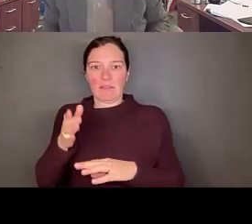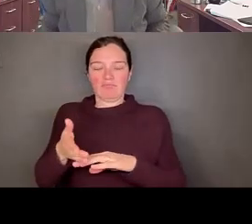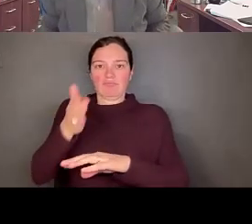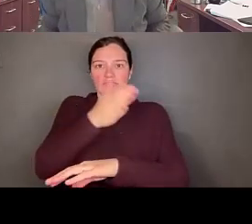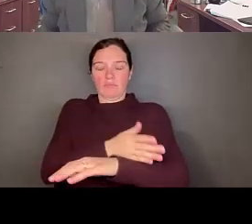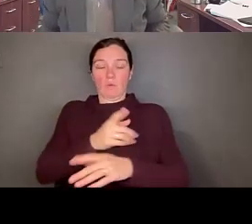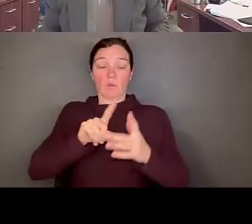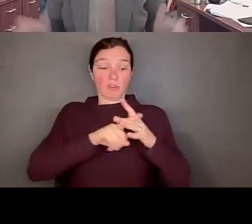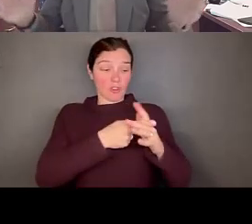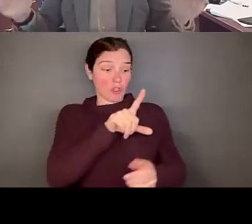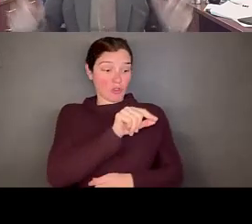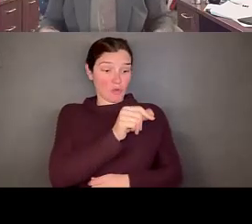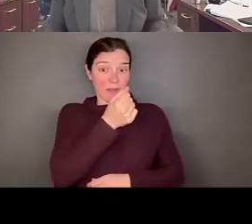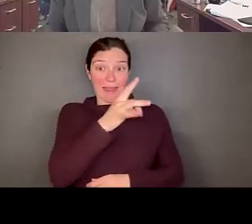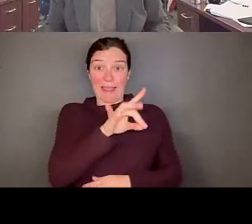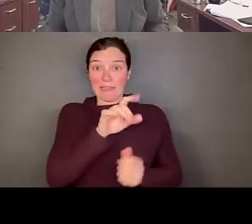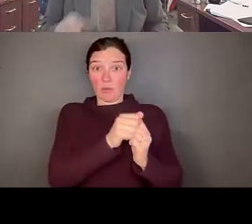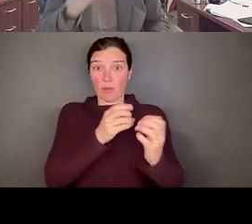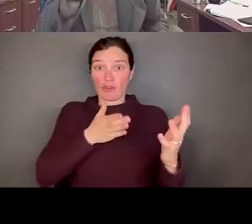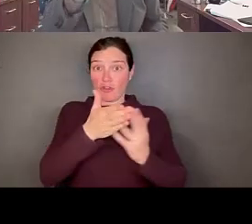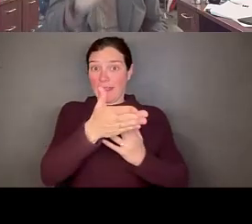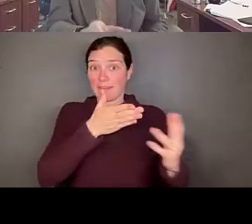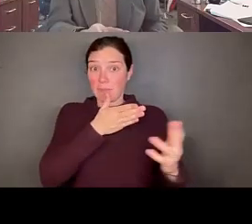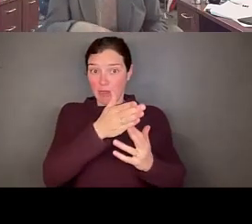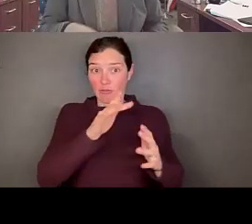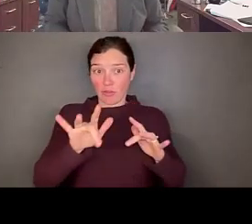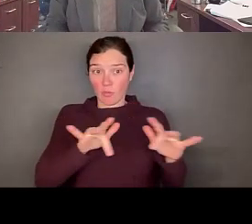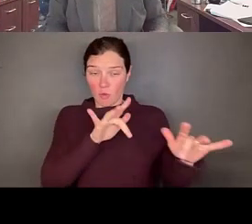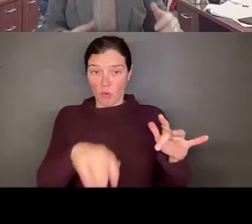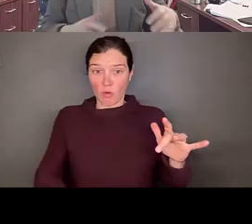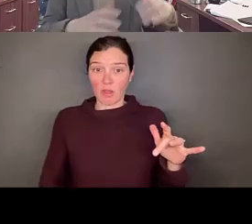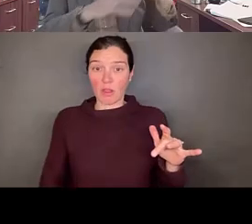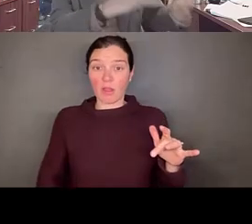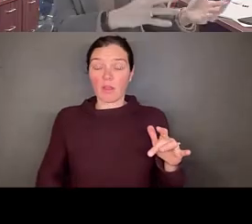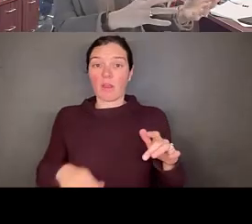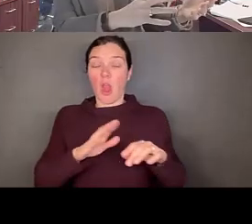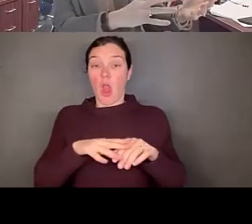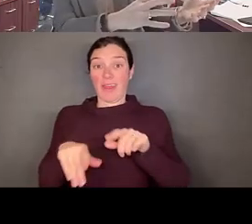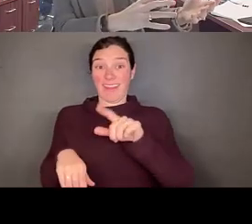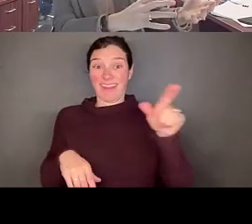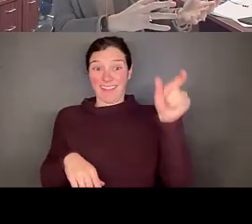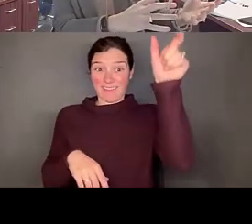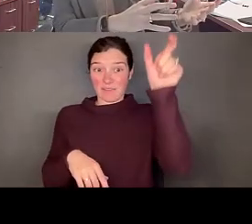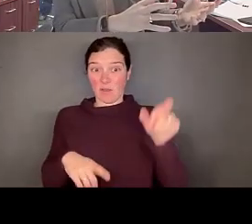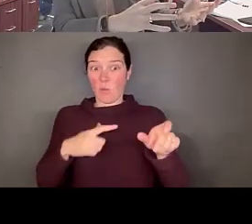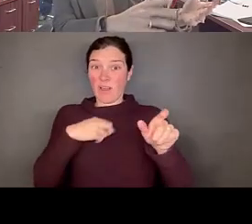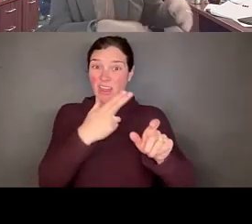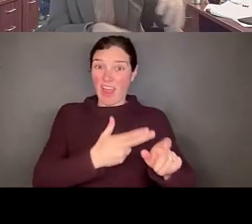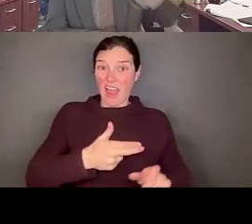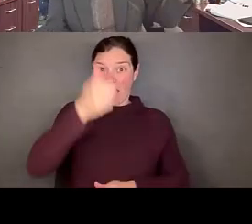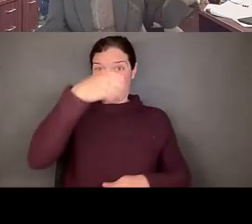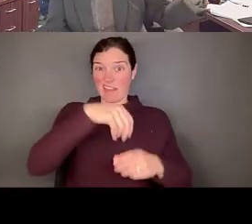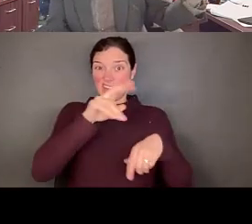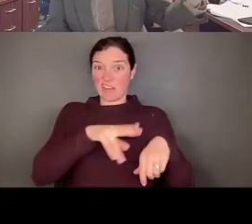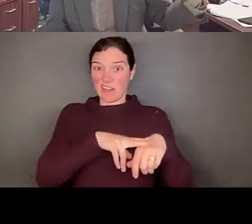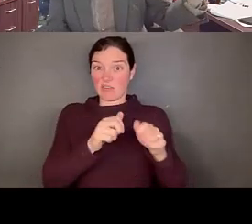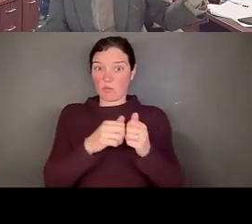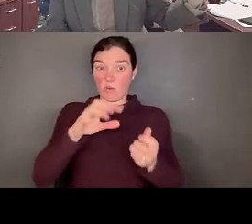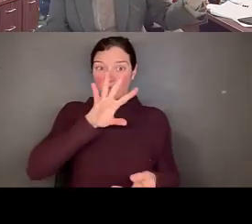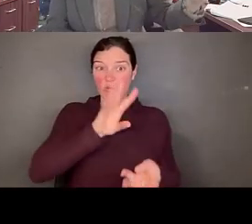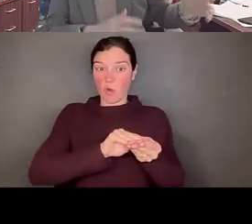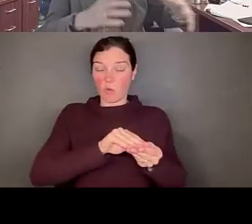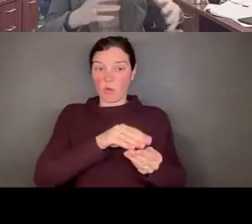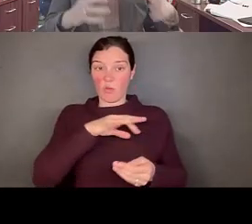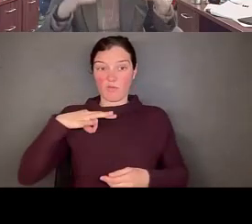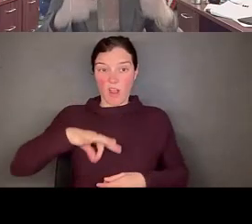2018 when we started transparency reporting. And you can see over to the left where we're highest in the nation in total profits, fifth highest